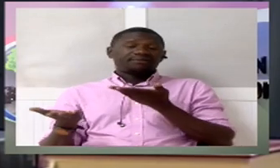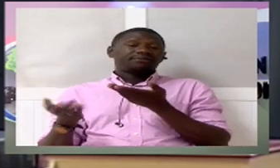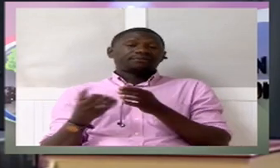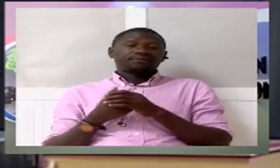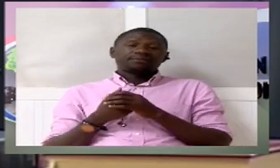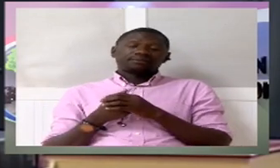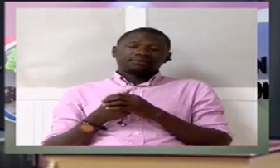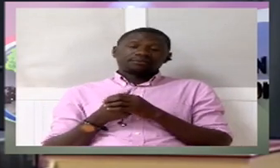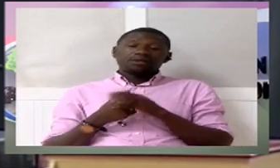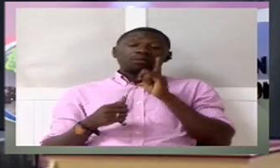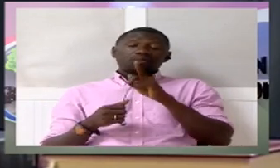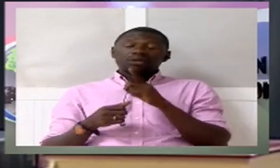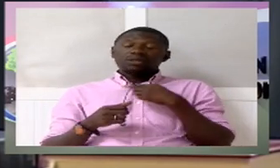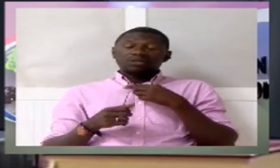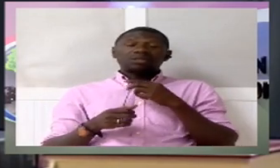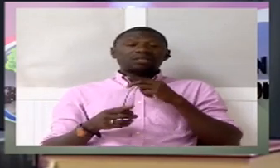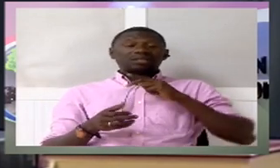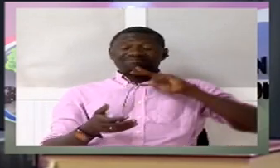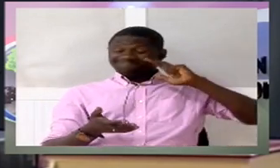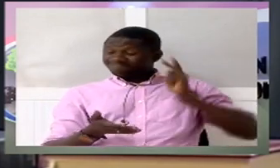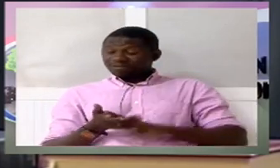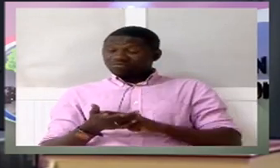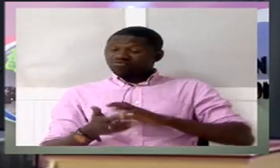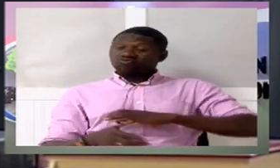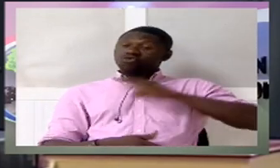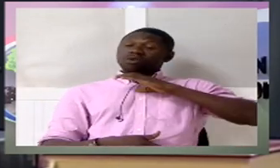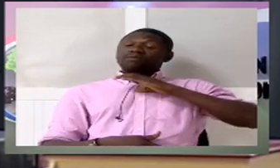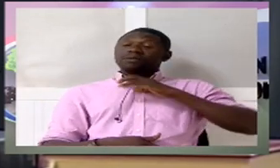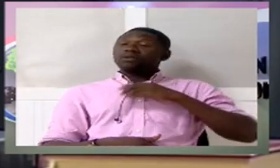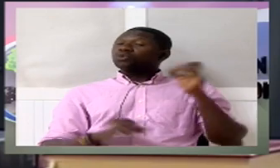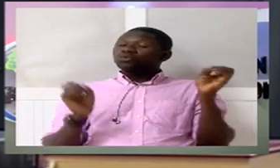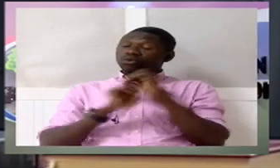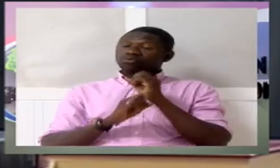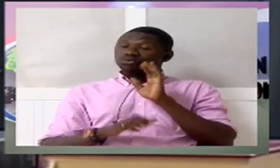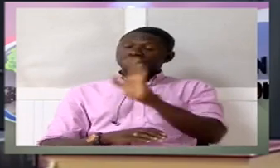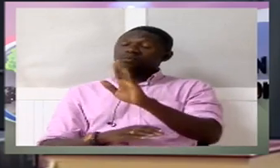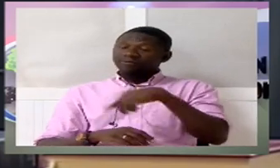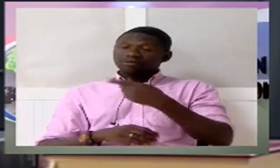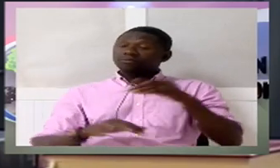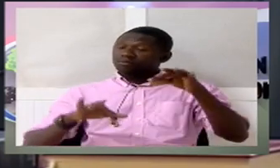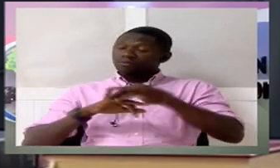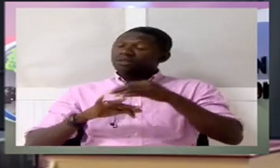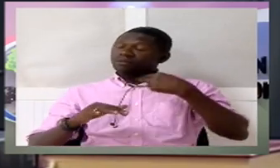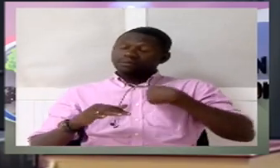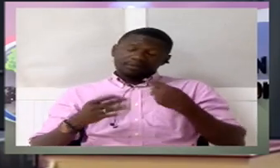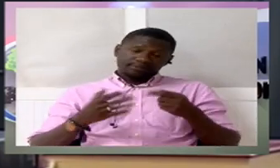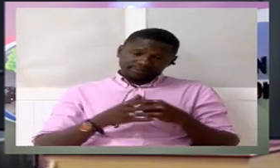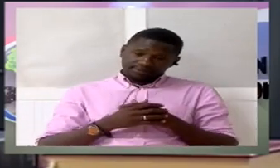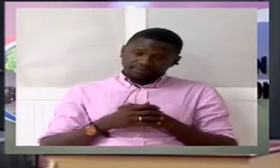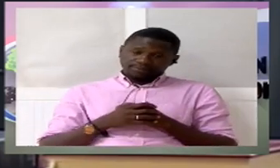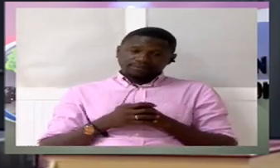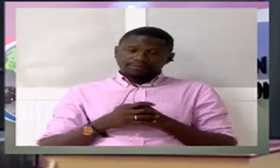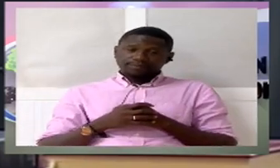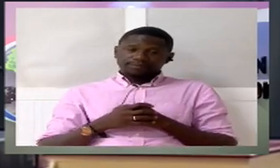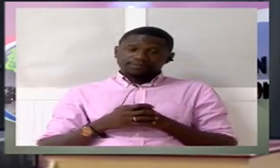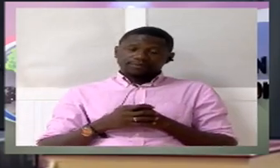masilan ko lami. But he vowed that. Bari ayen gisota. Nothing will stop him from marrying me. Fenta bantam billa nyar mem bata na manta